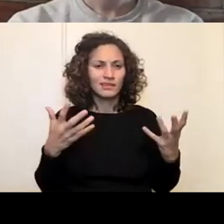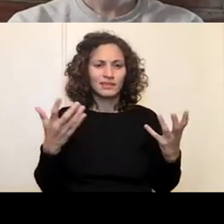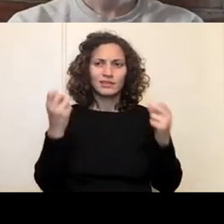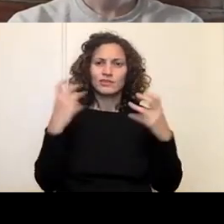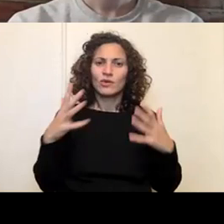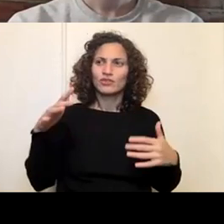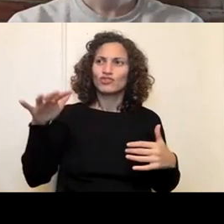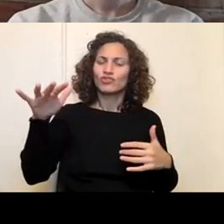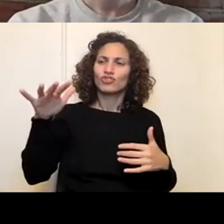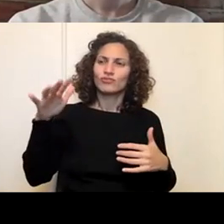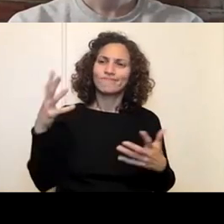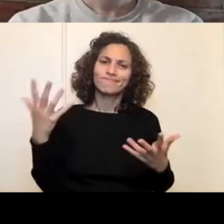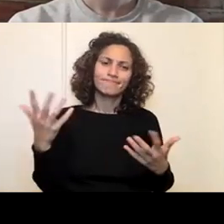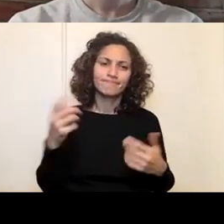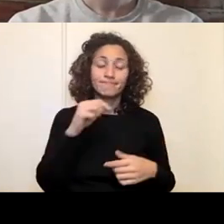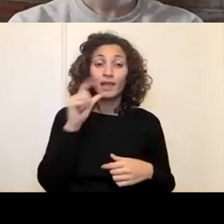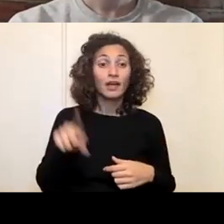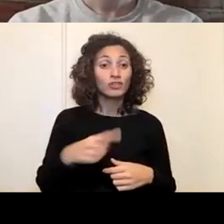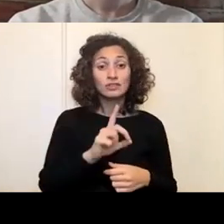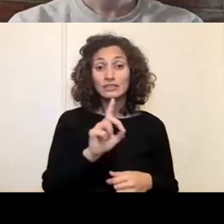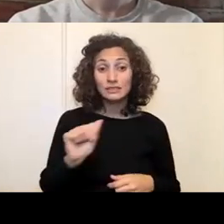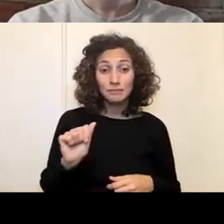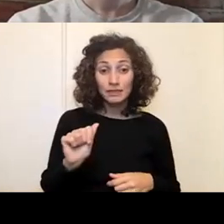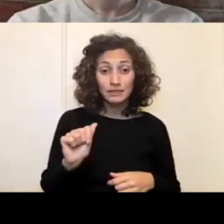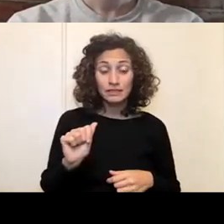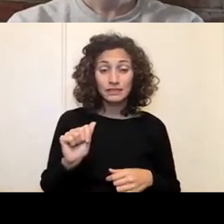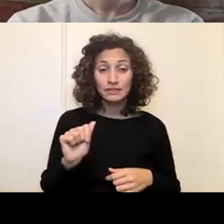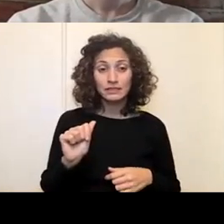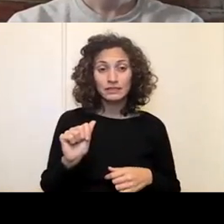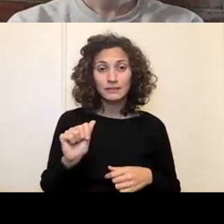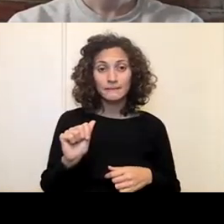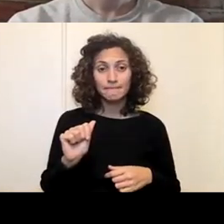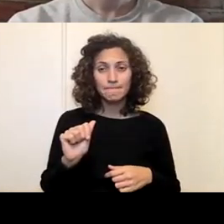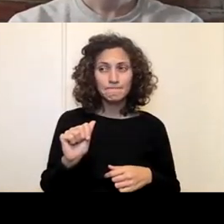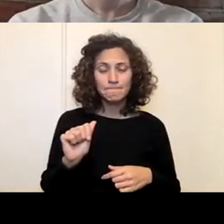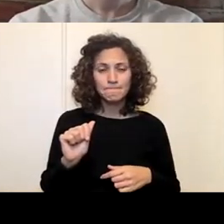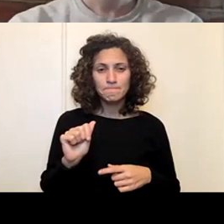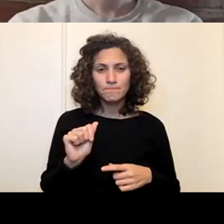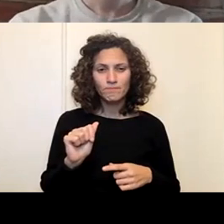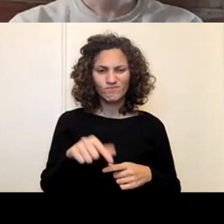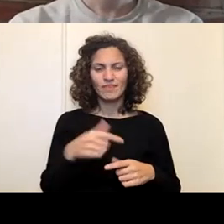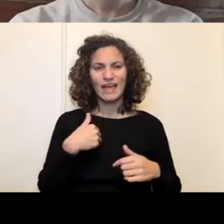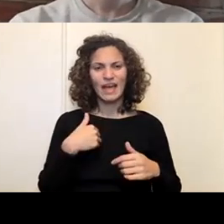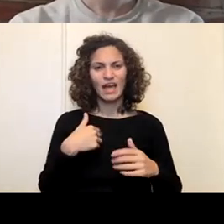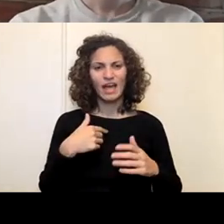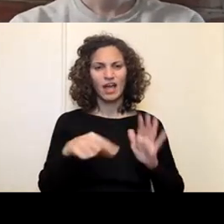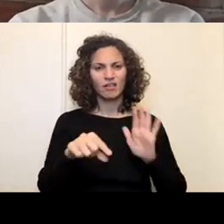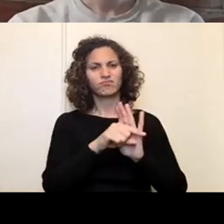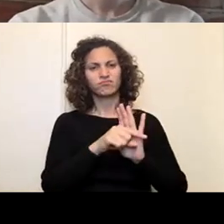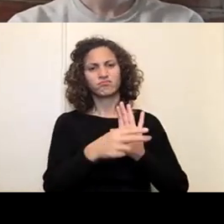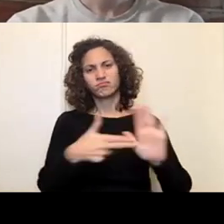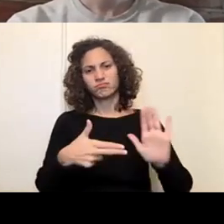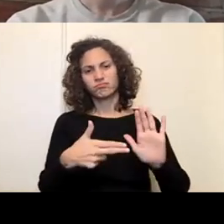It's not just disability that's being like stigmatized and everything.